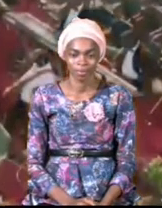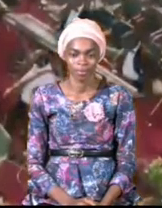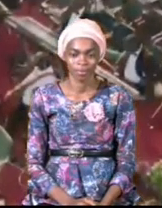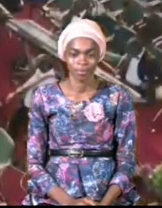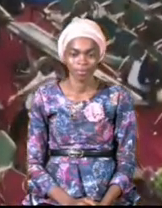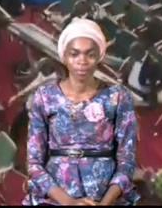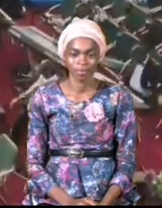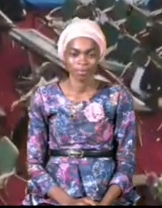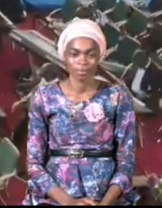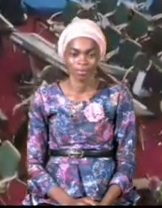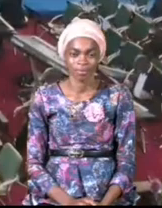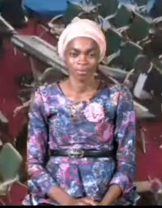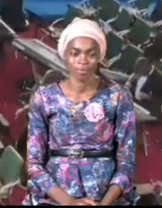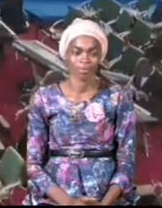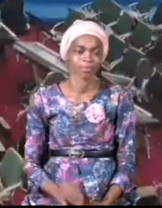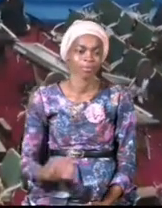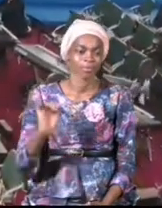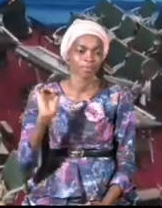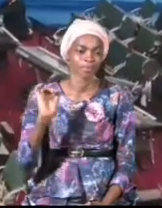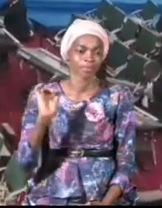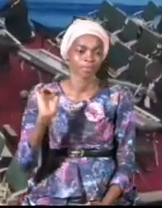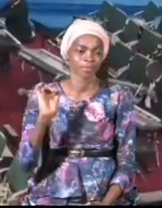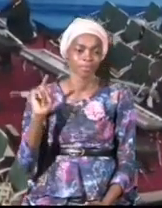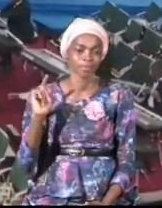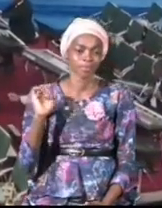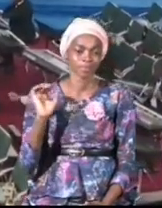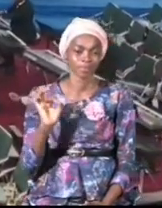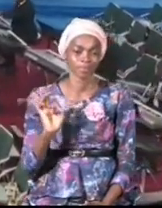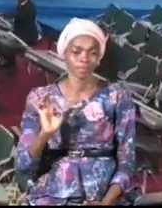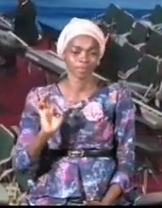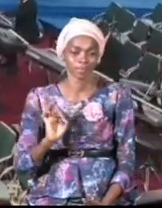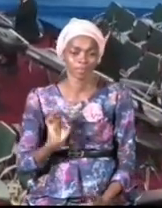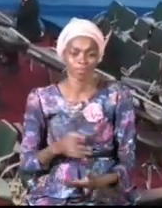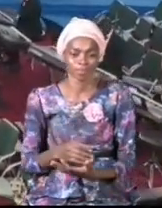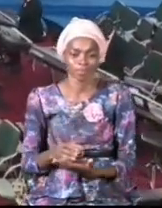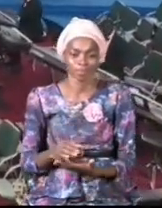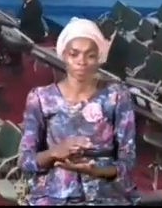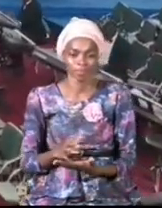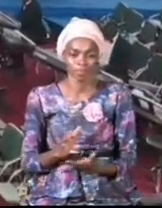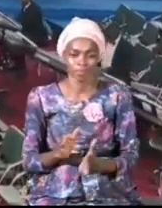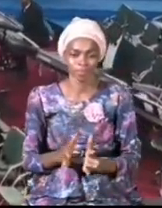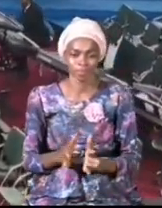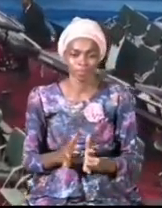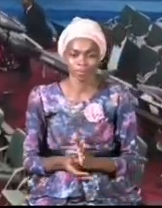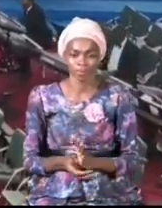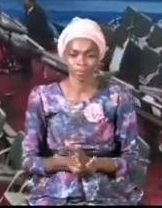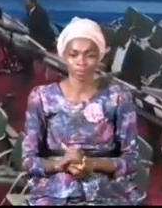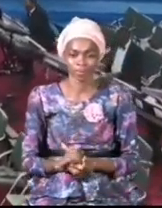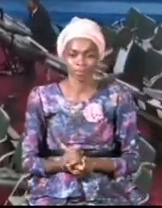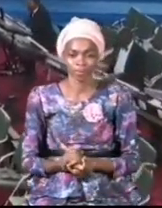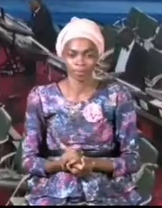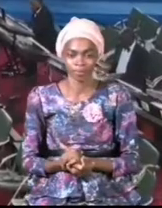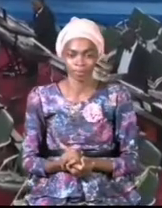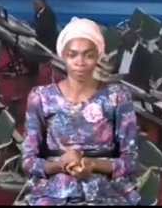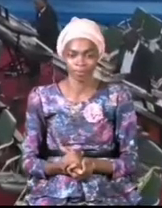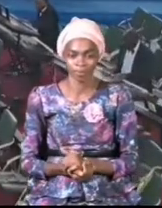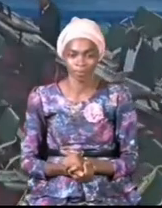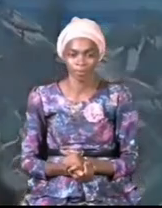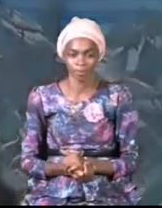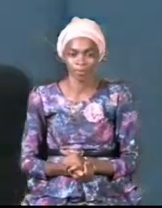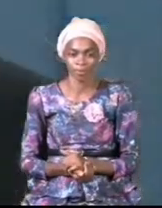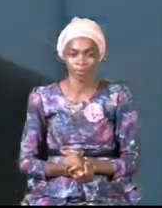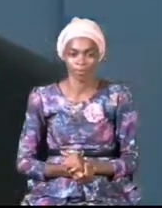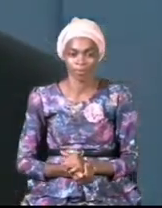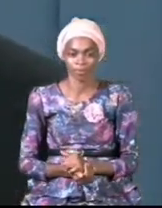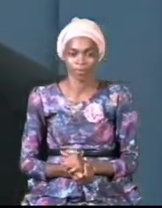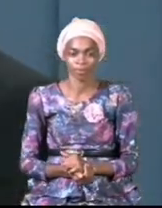horizon on a brand new day. There's a strong